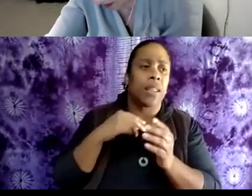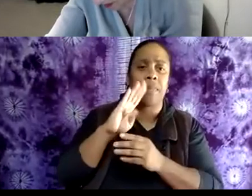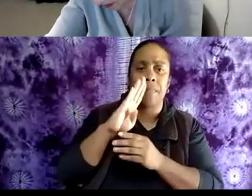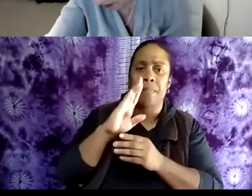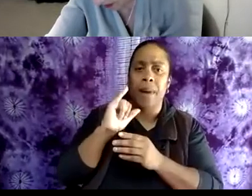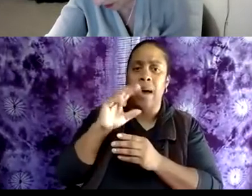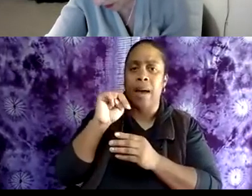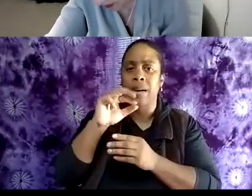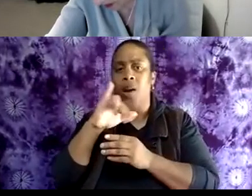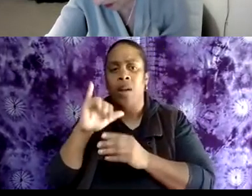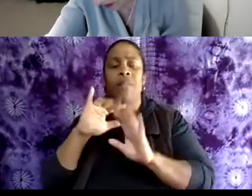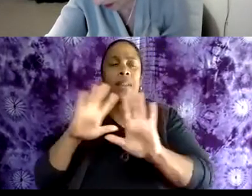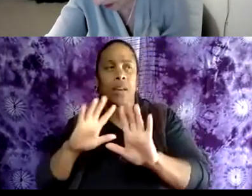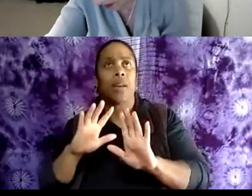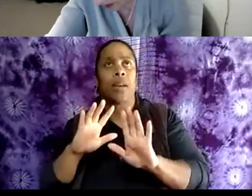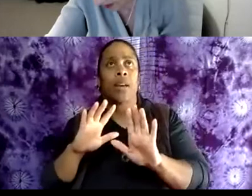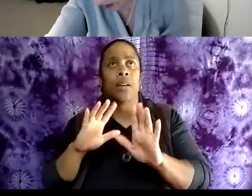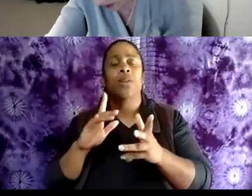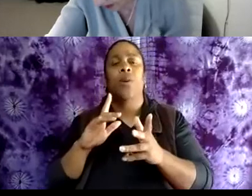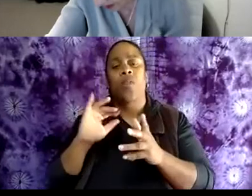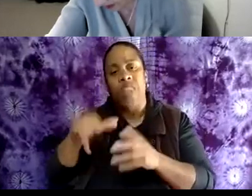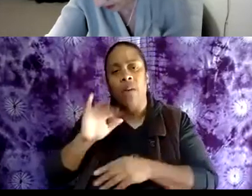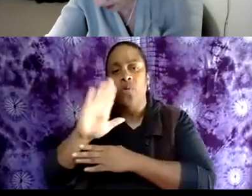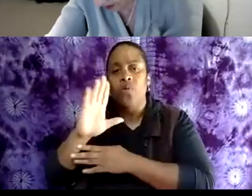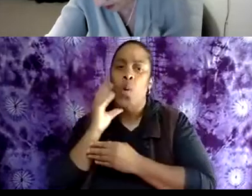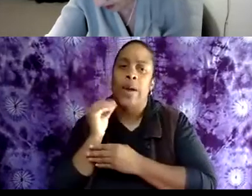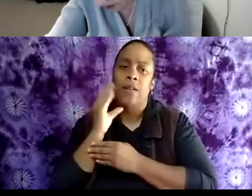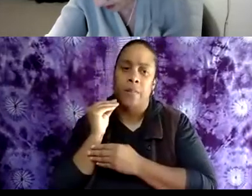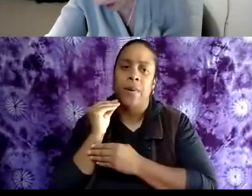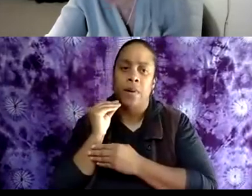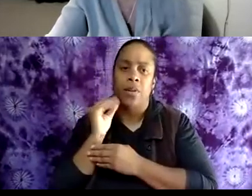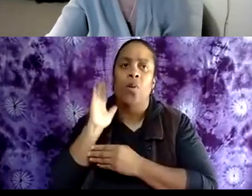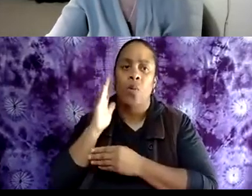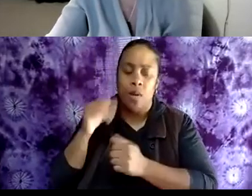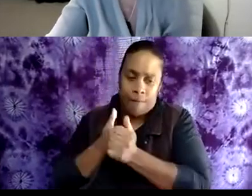So okay, so it was what it was for you, and I'm going to just completely go with what you're